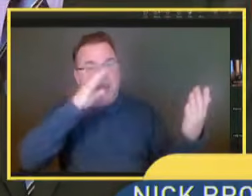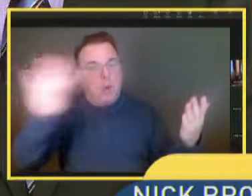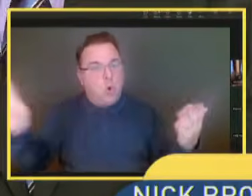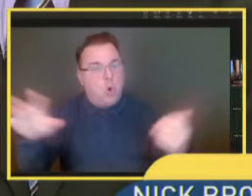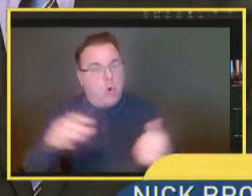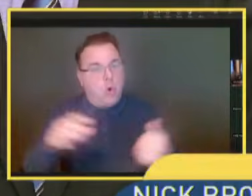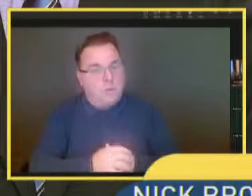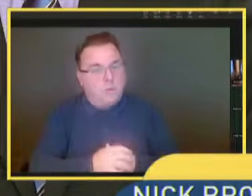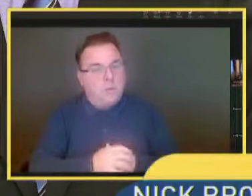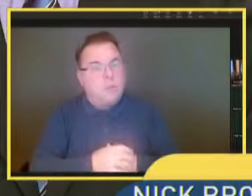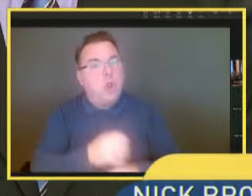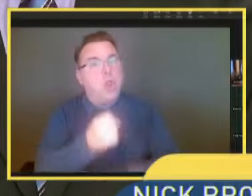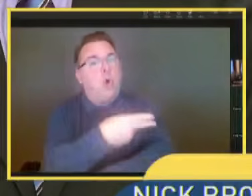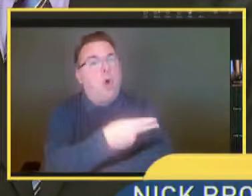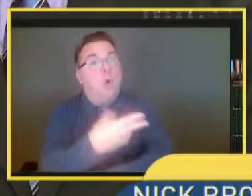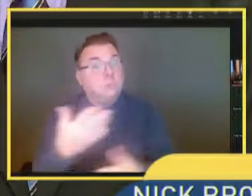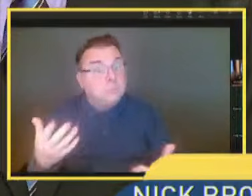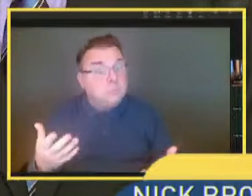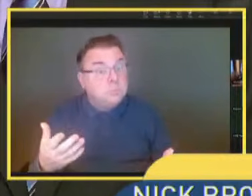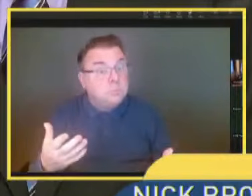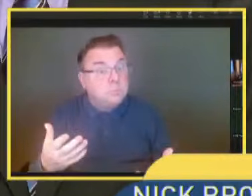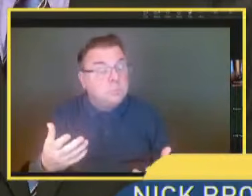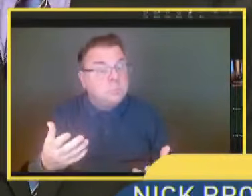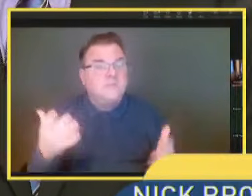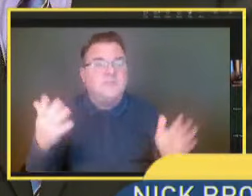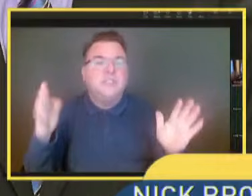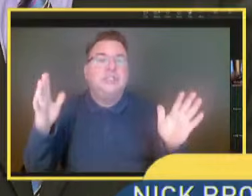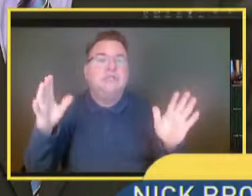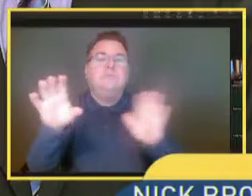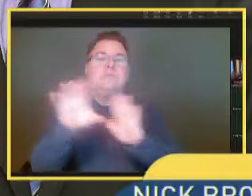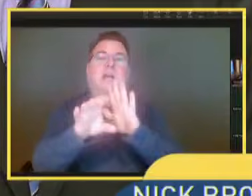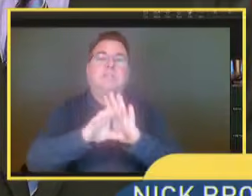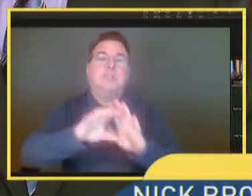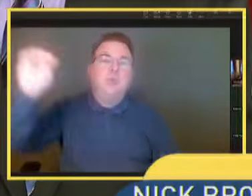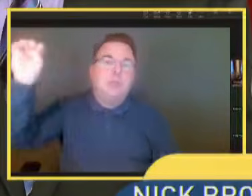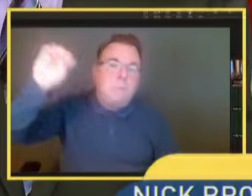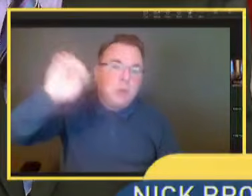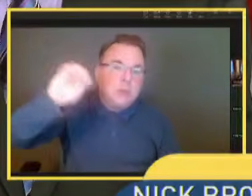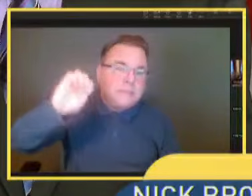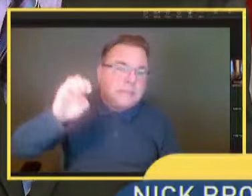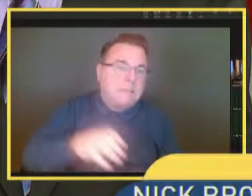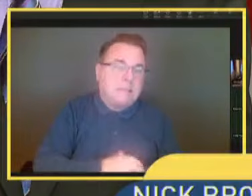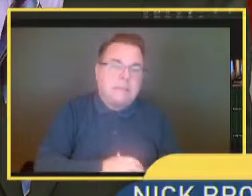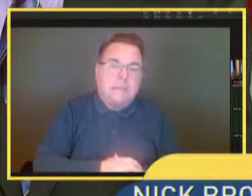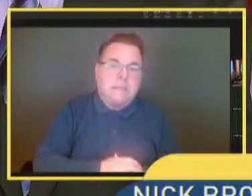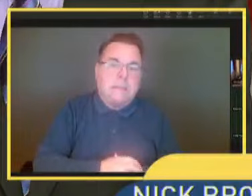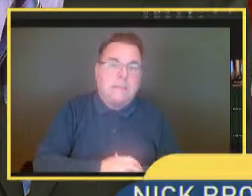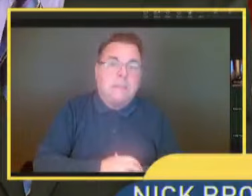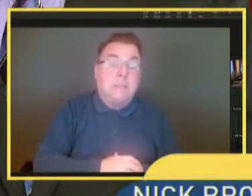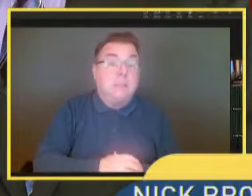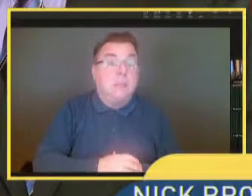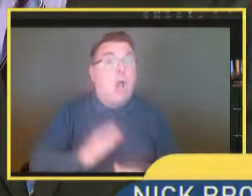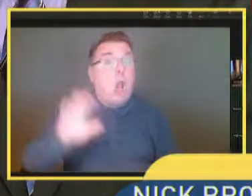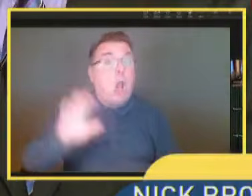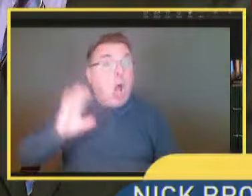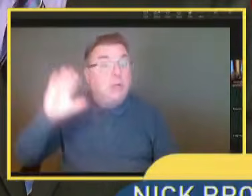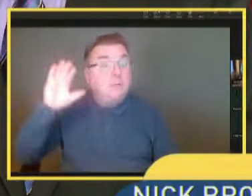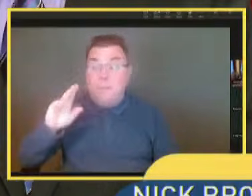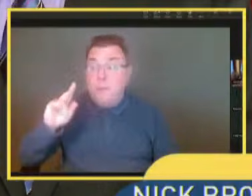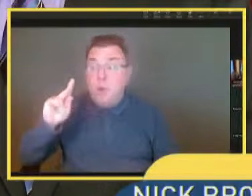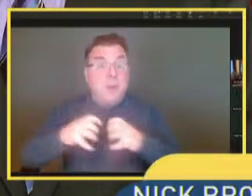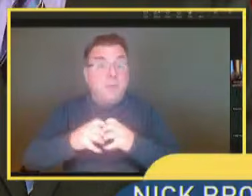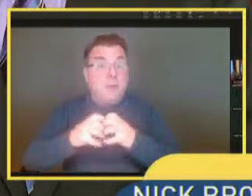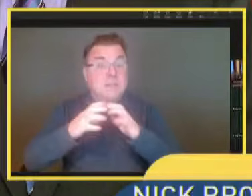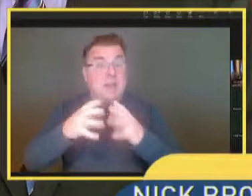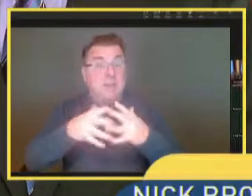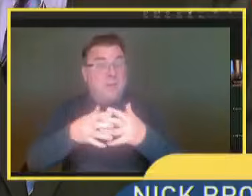the trash. That represents a constitutional crisis at the level of everything the founders of this country warned us against,